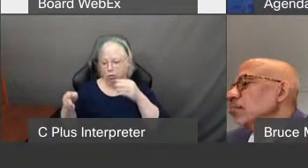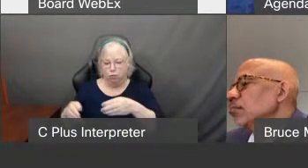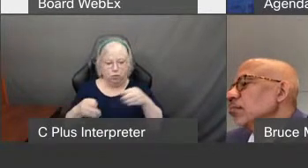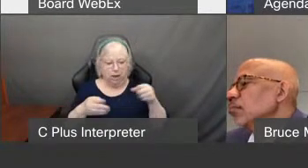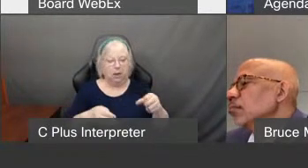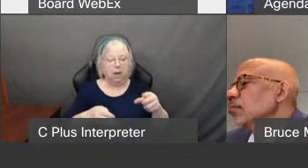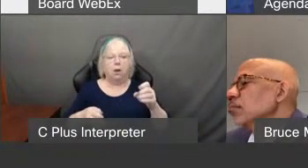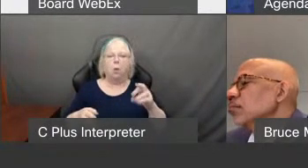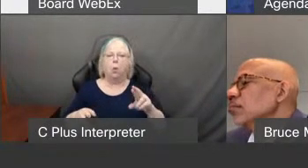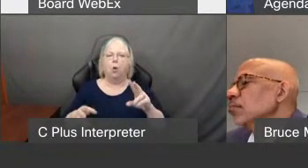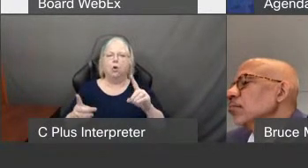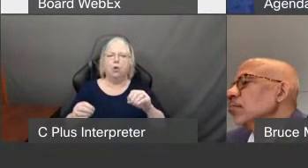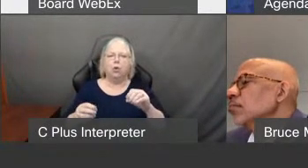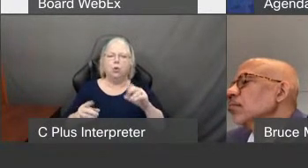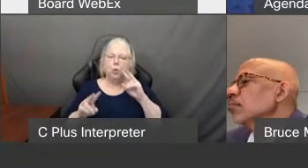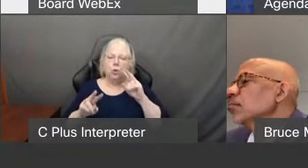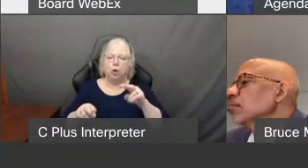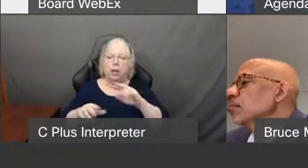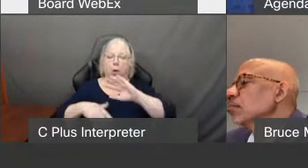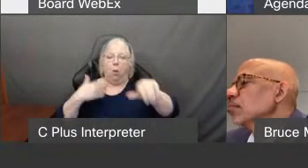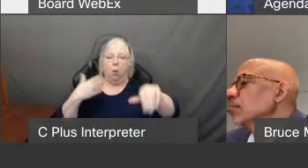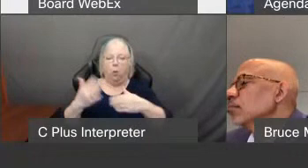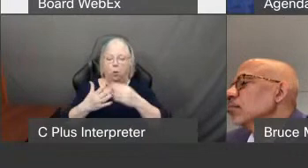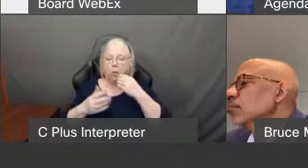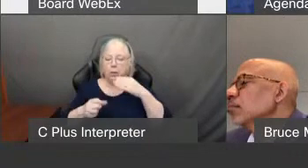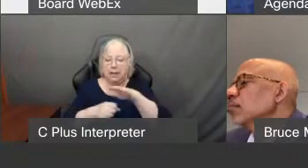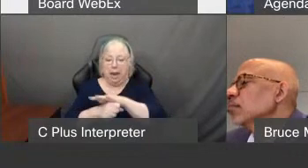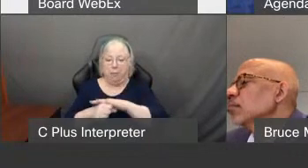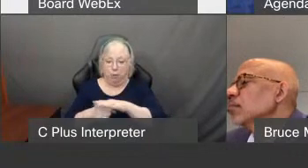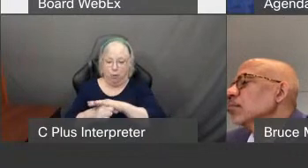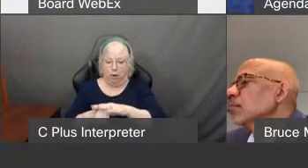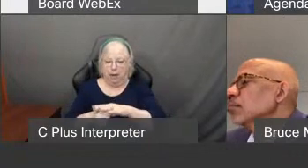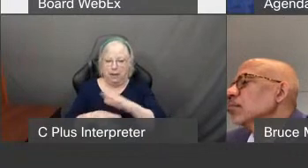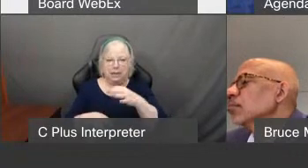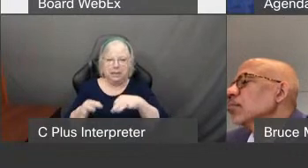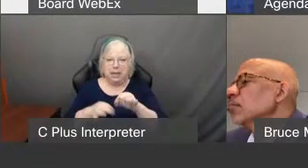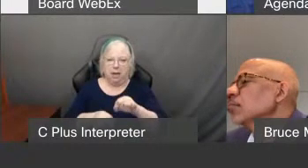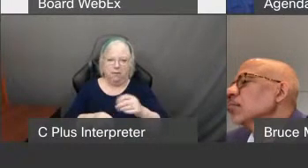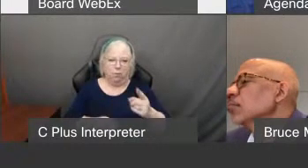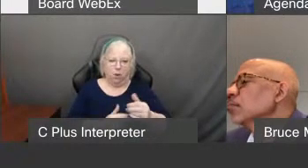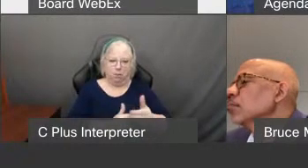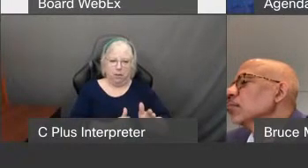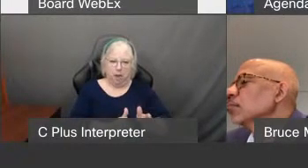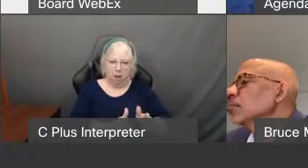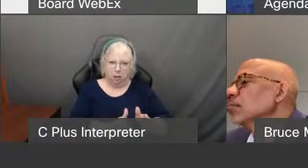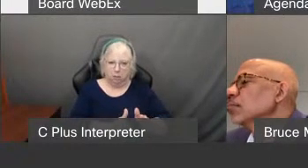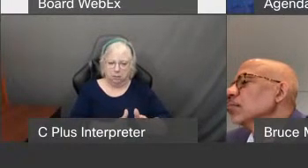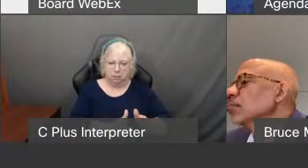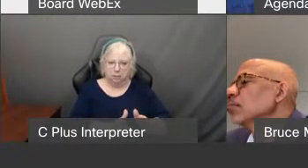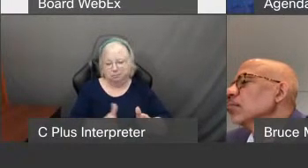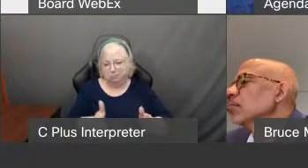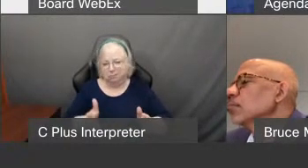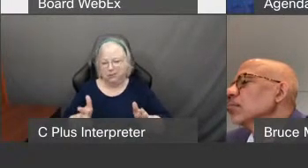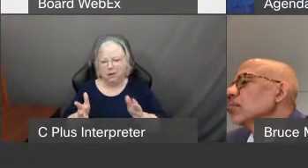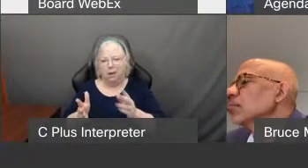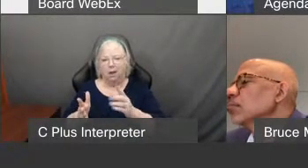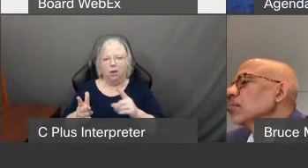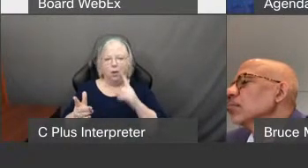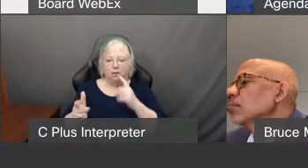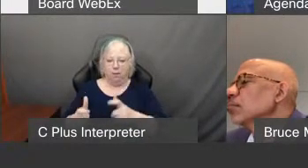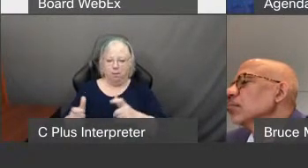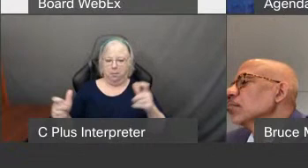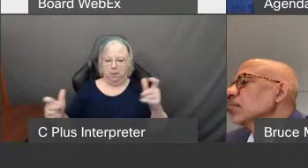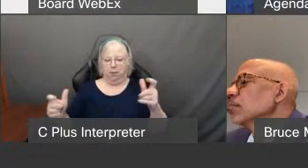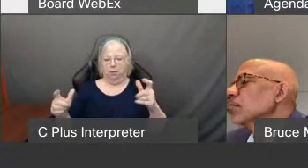whole neighborhoods versus just one individual block of a street when you're grading something, where you have a bigger